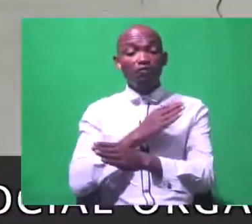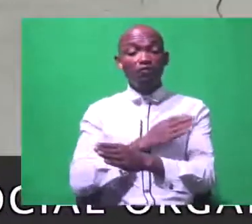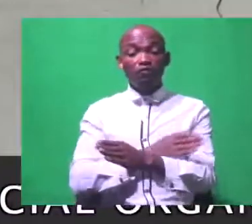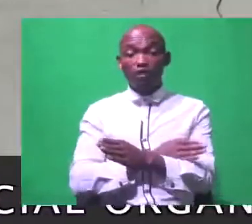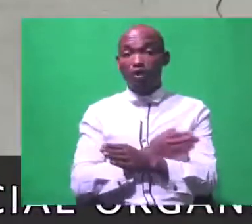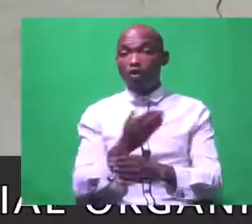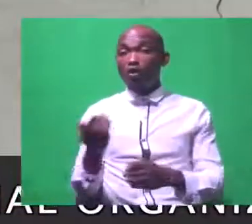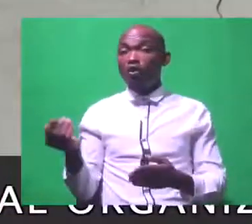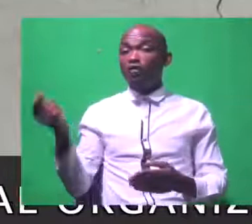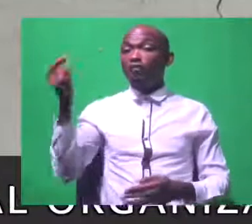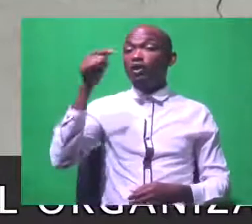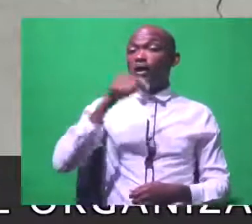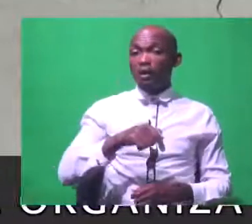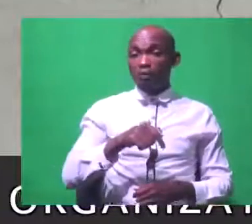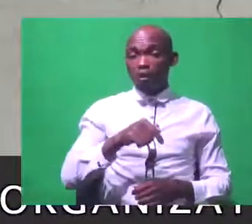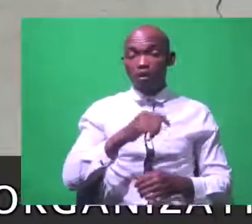of colonialism.